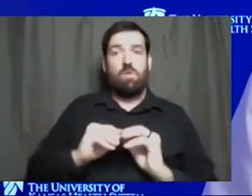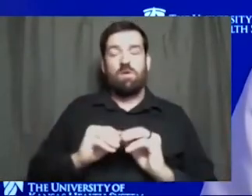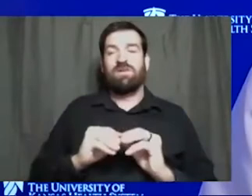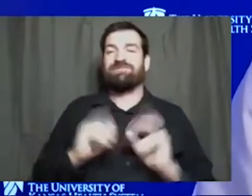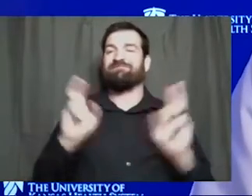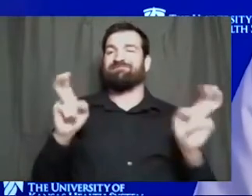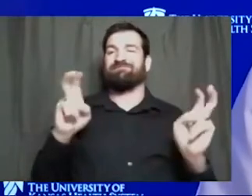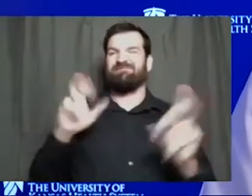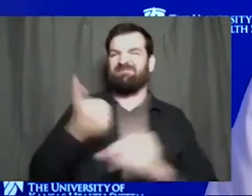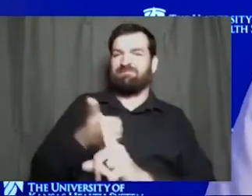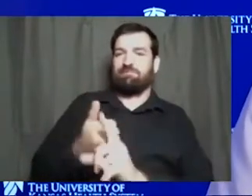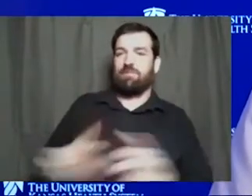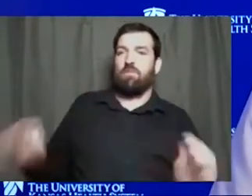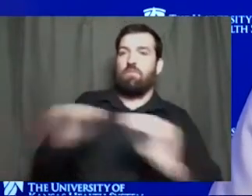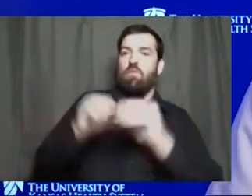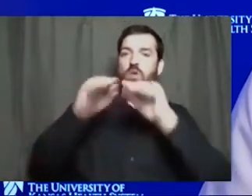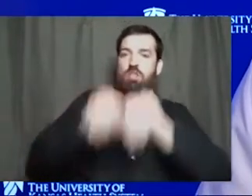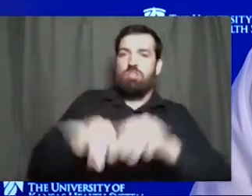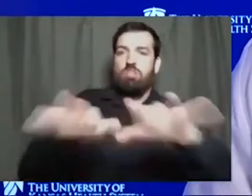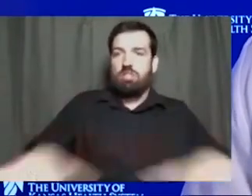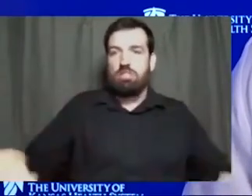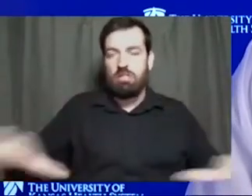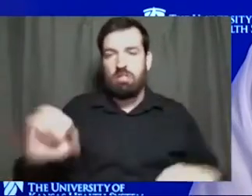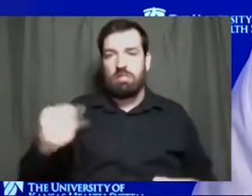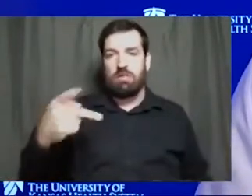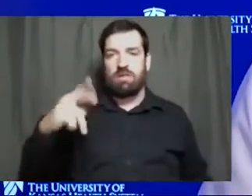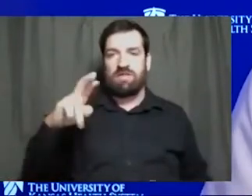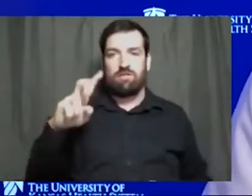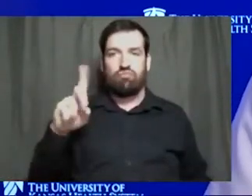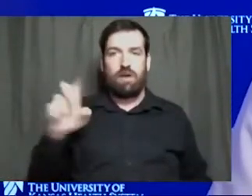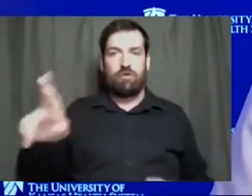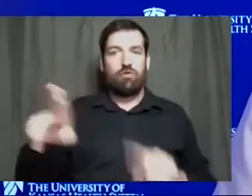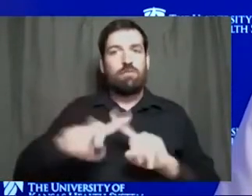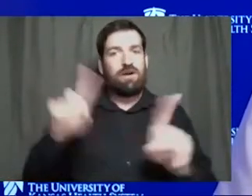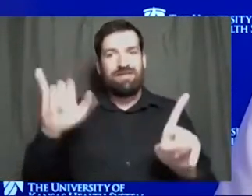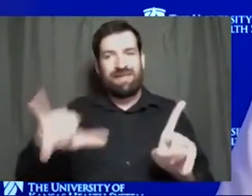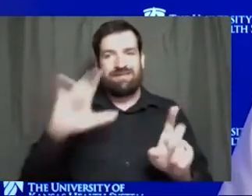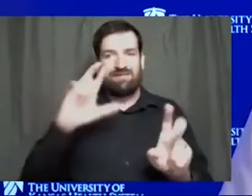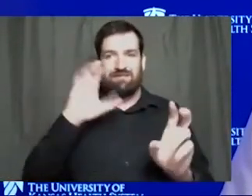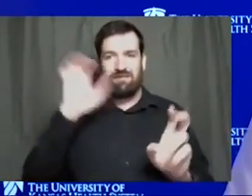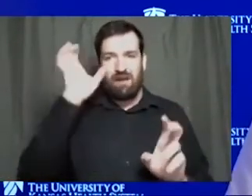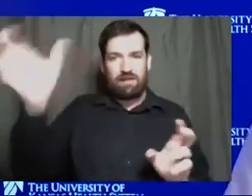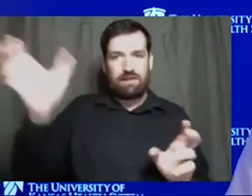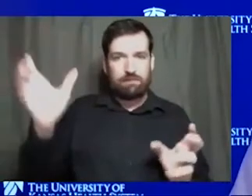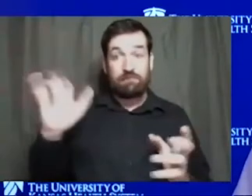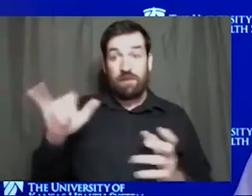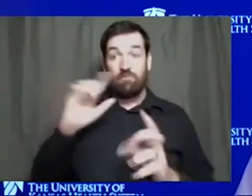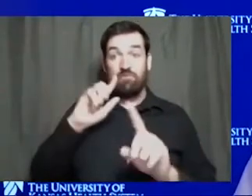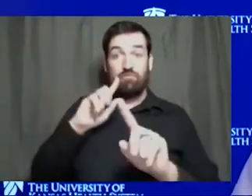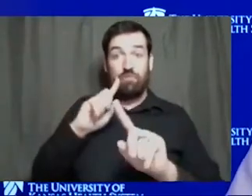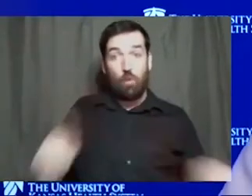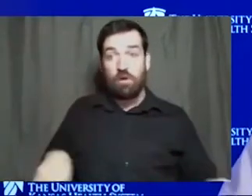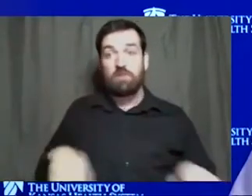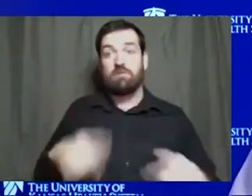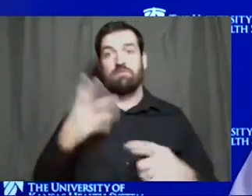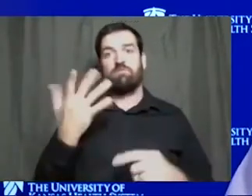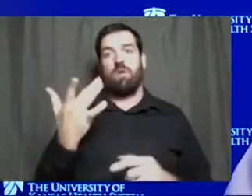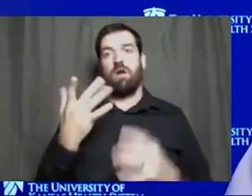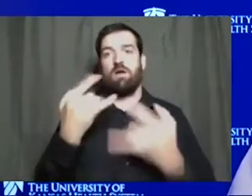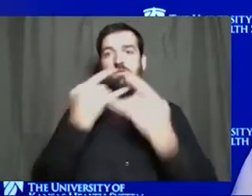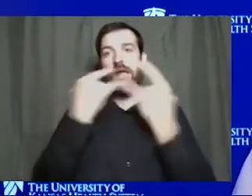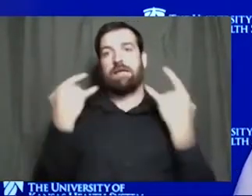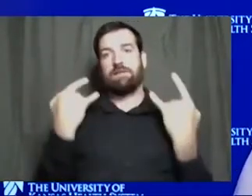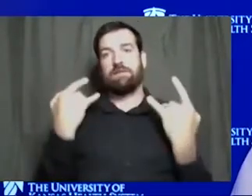other people. But that is the whole premise of that report and why the masking recommendations were